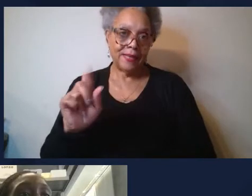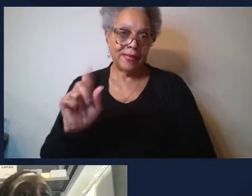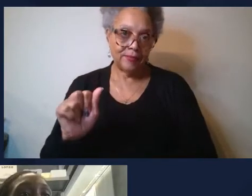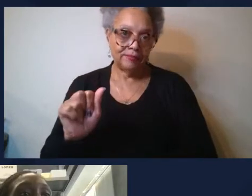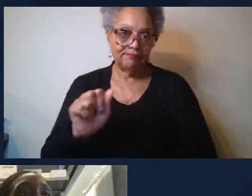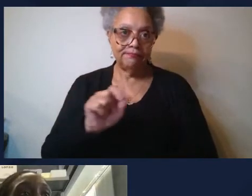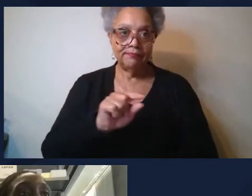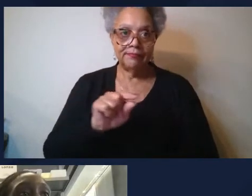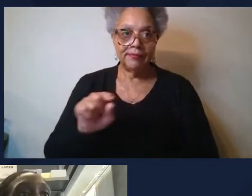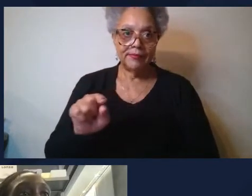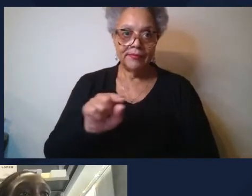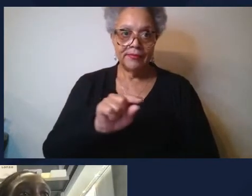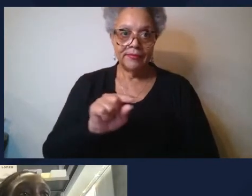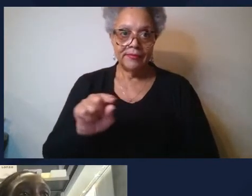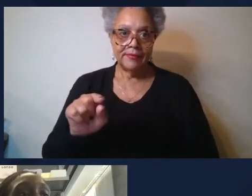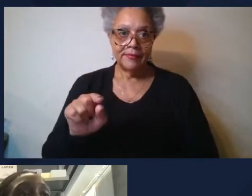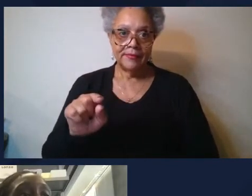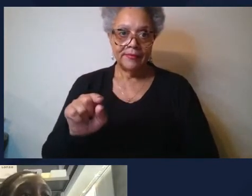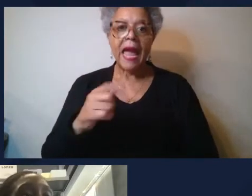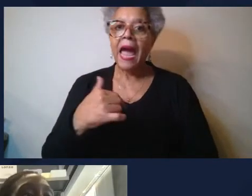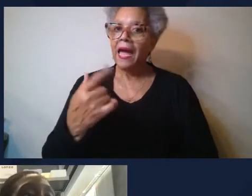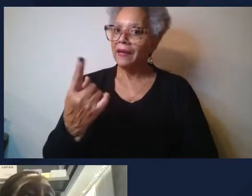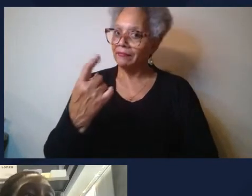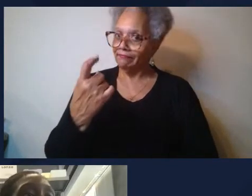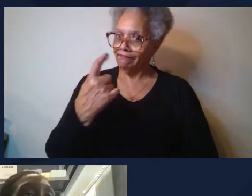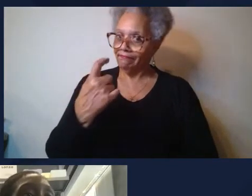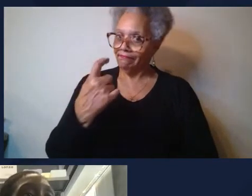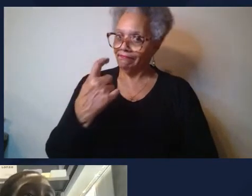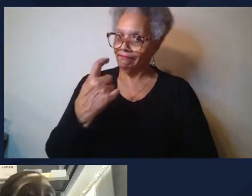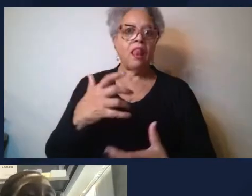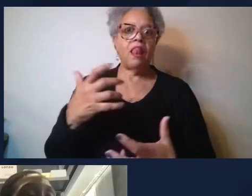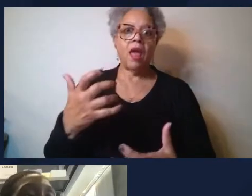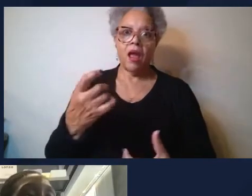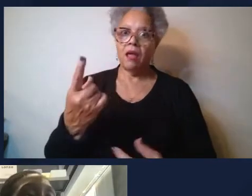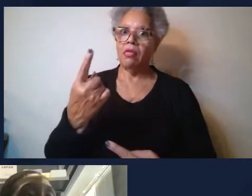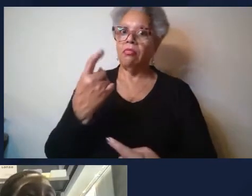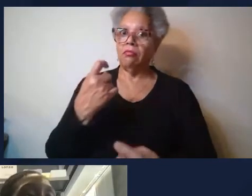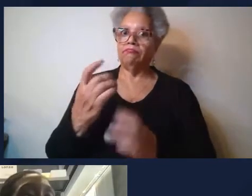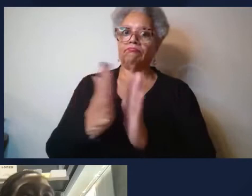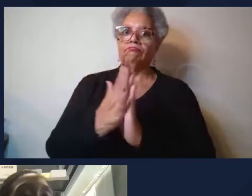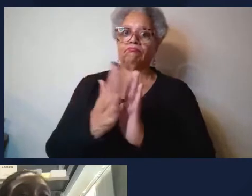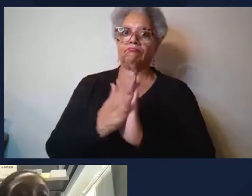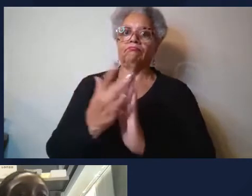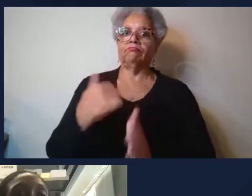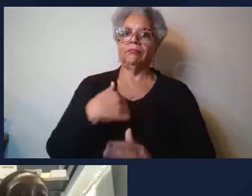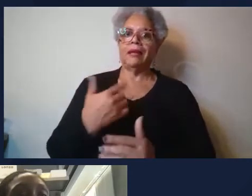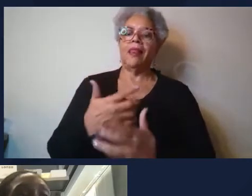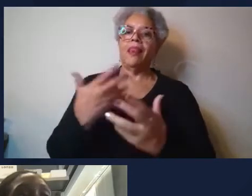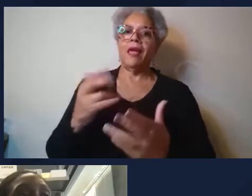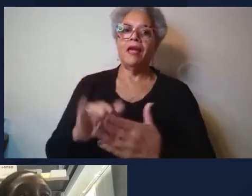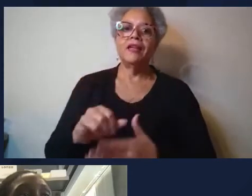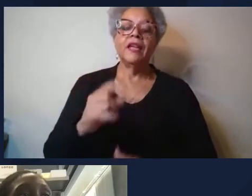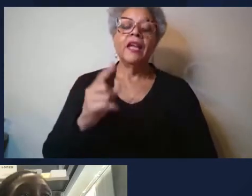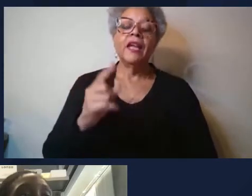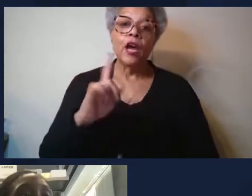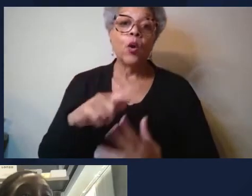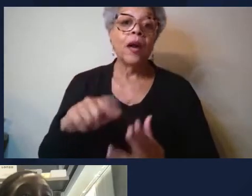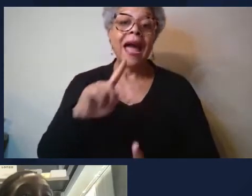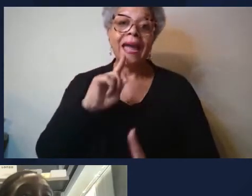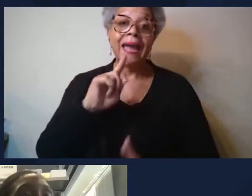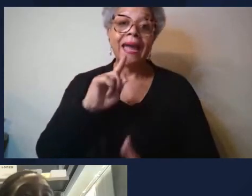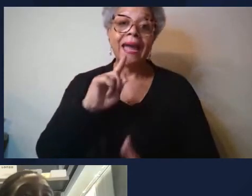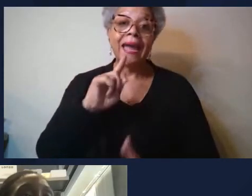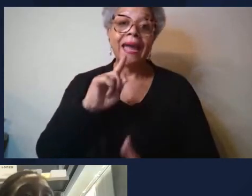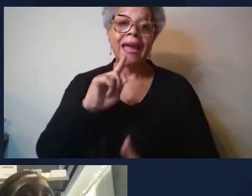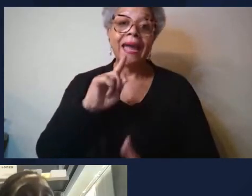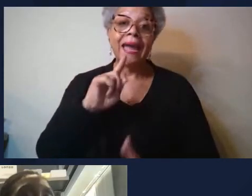So I also get this question a lot. Yeah, I get this question a lot too. So this is the answer I've always given to people. I say that